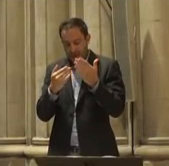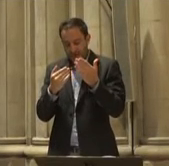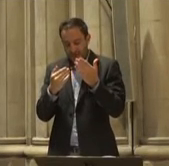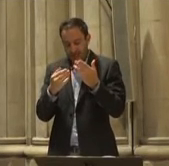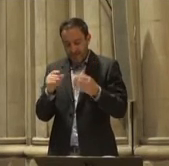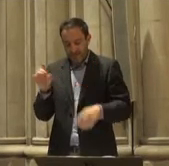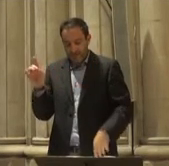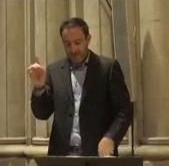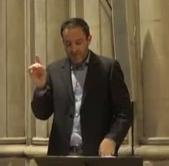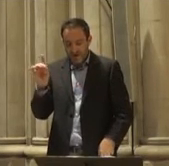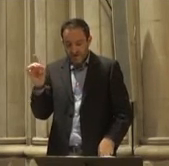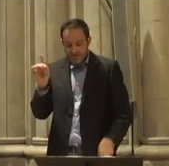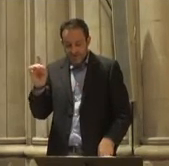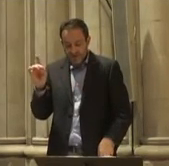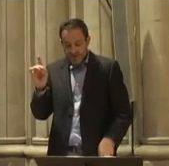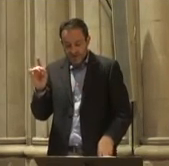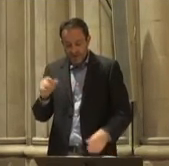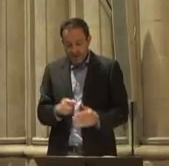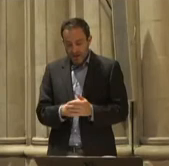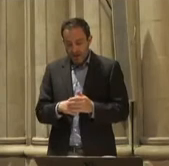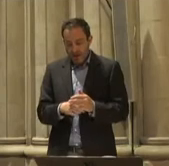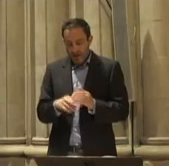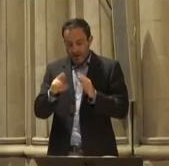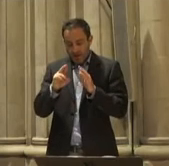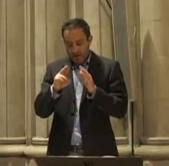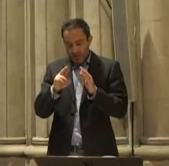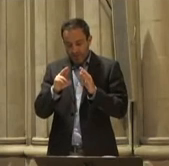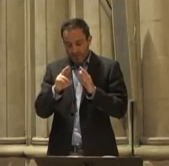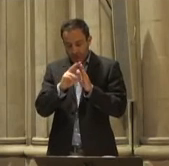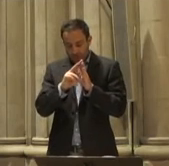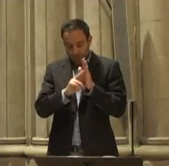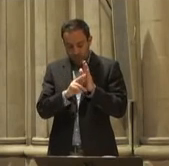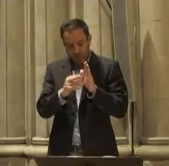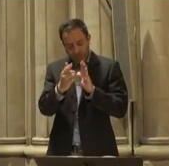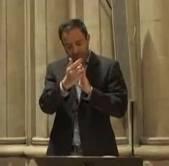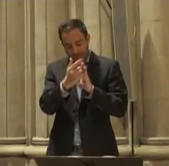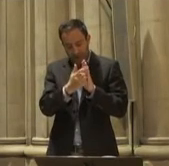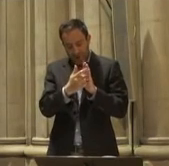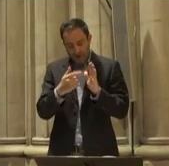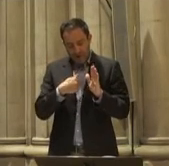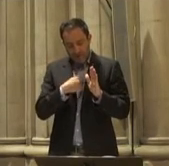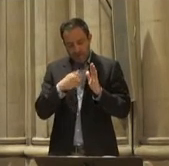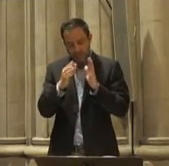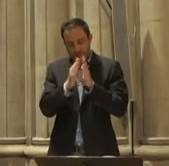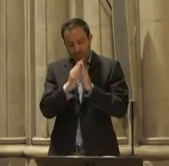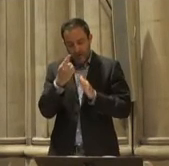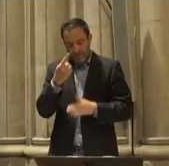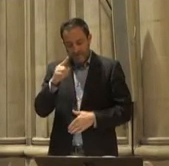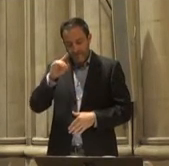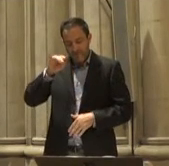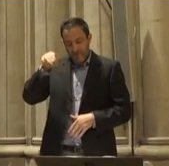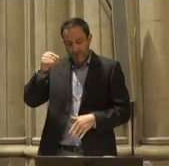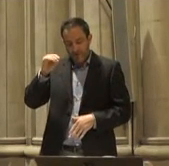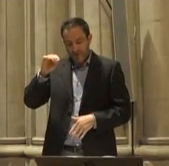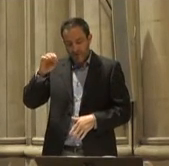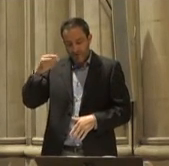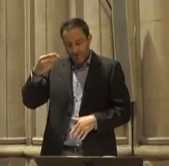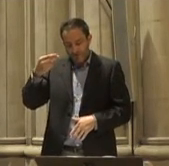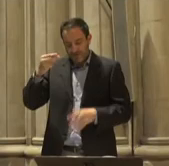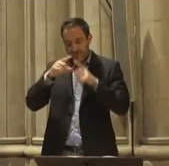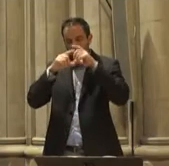of democracy and the rule of law. We pray for Joseph, President of the United